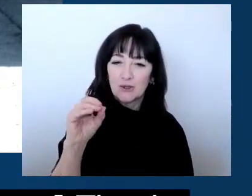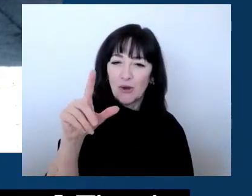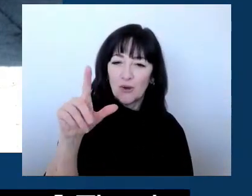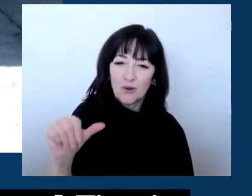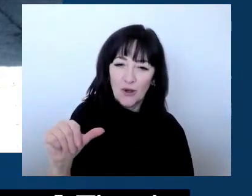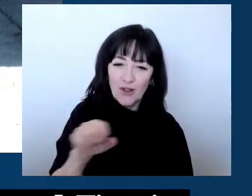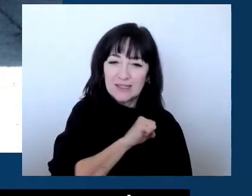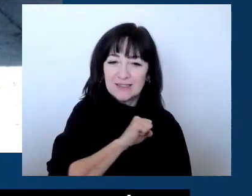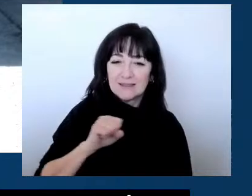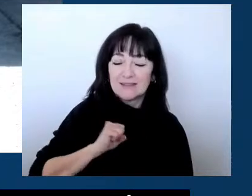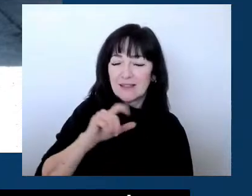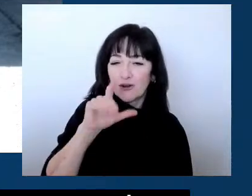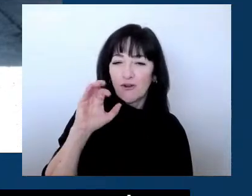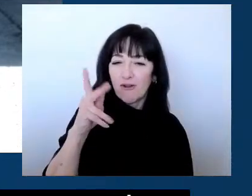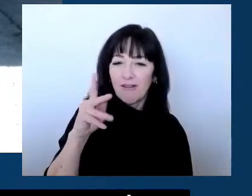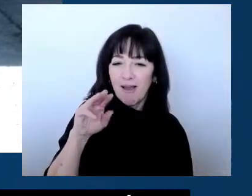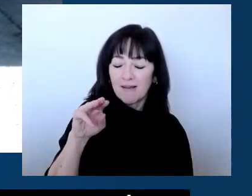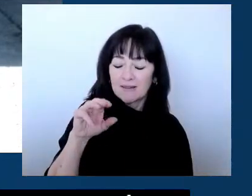Senator Lockman,